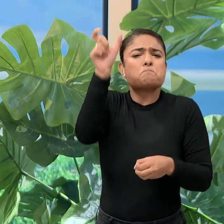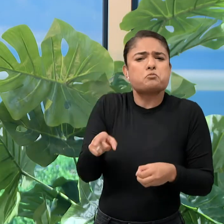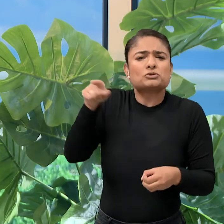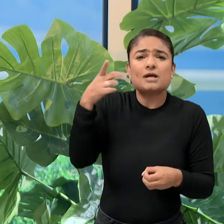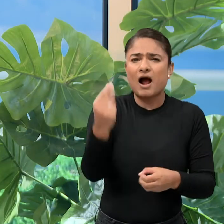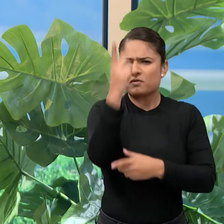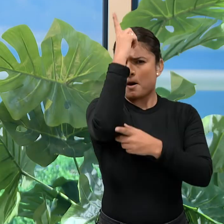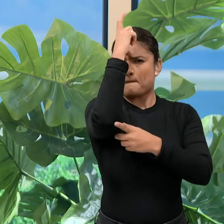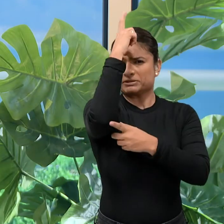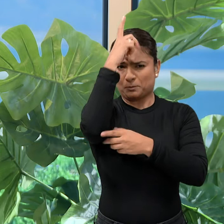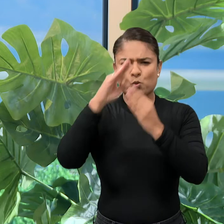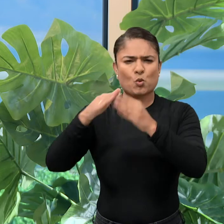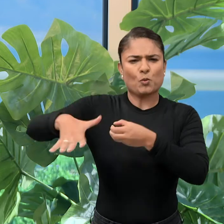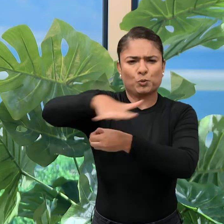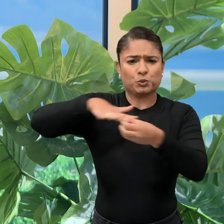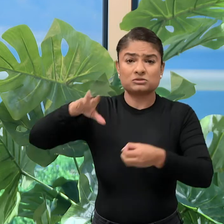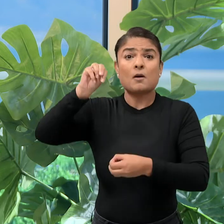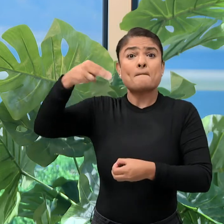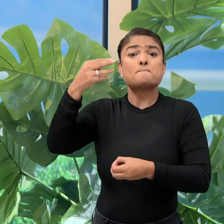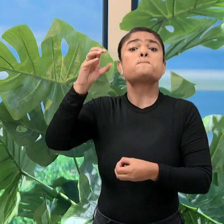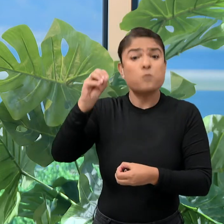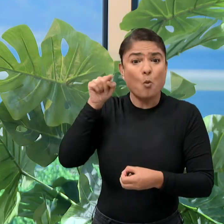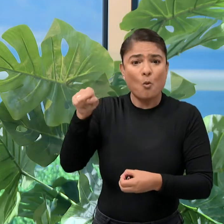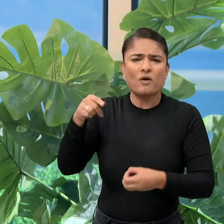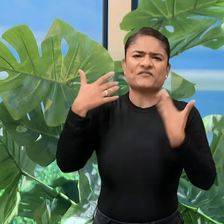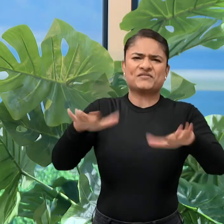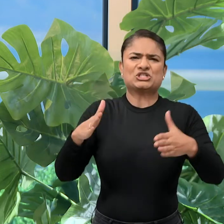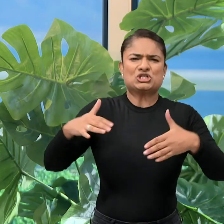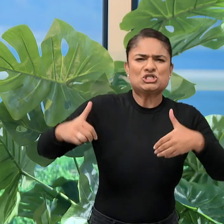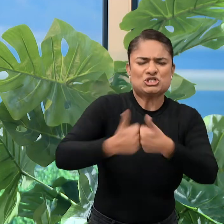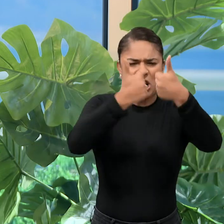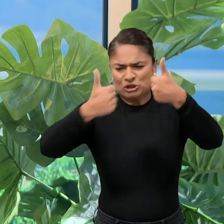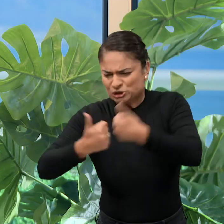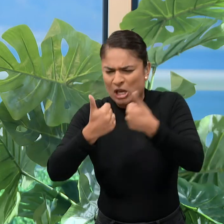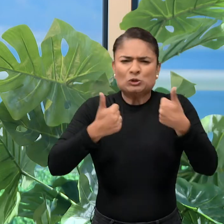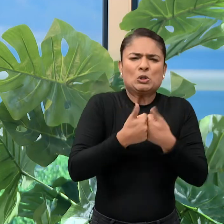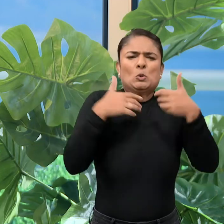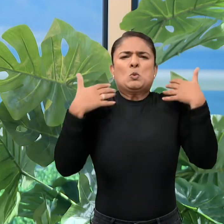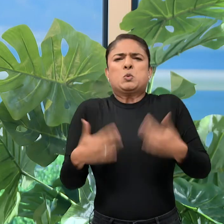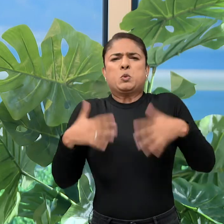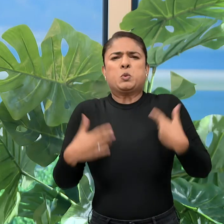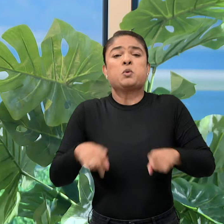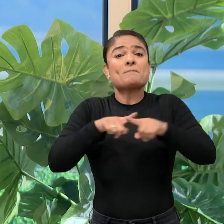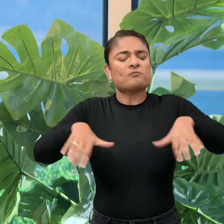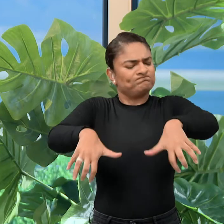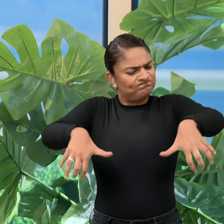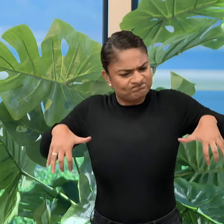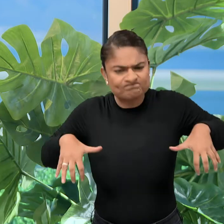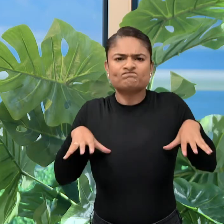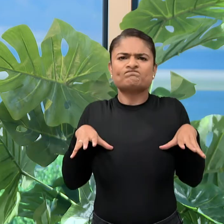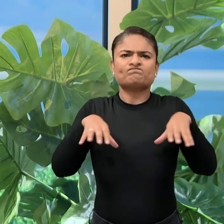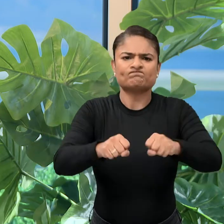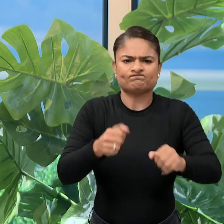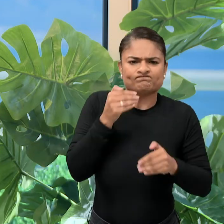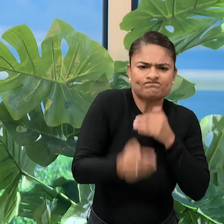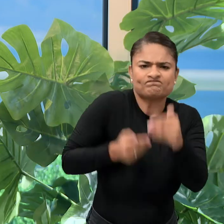only child with albinism in his family and whole community, Mpho Tjope has had his fair share of challenges. He had to overcome and build